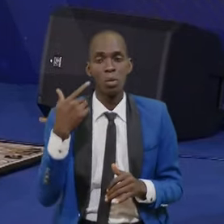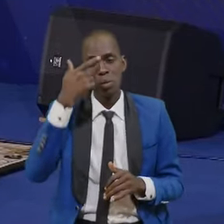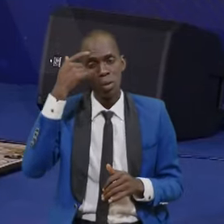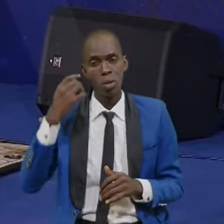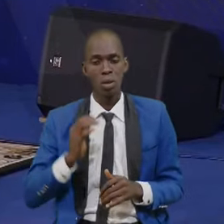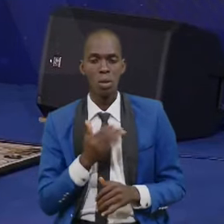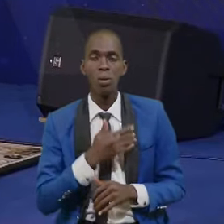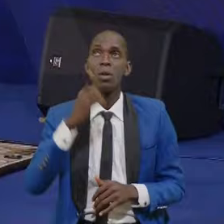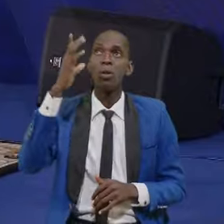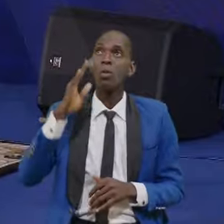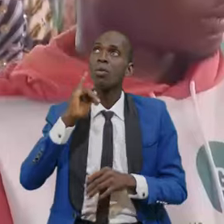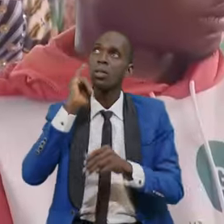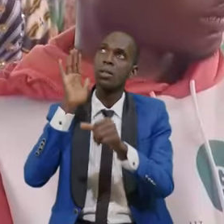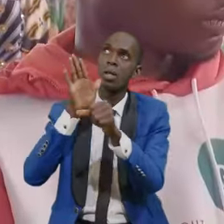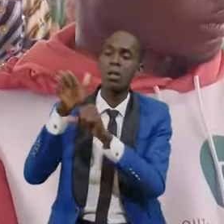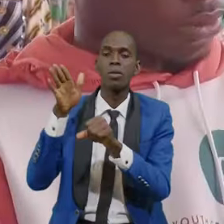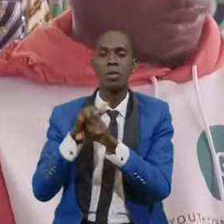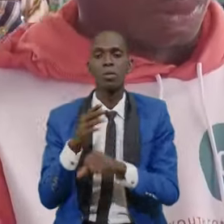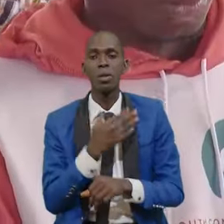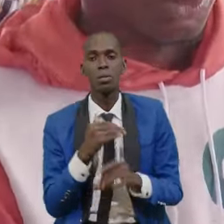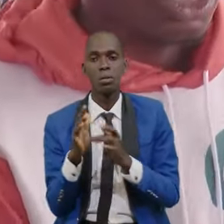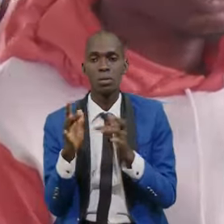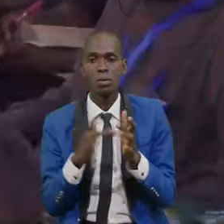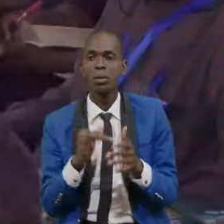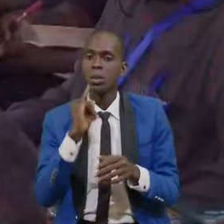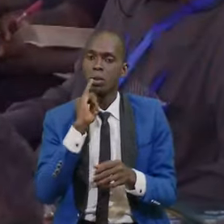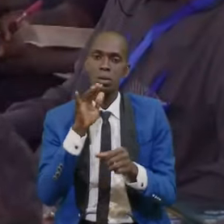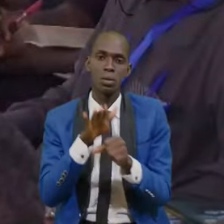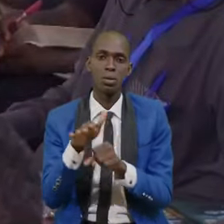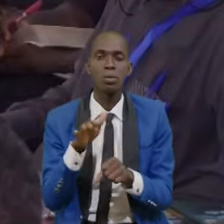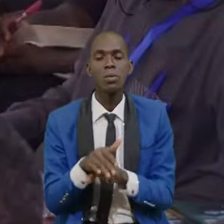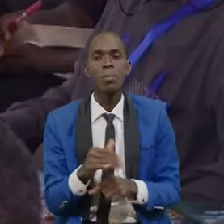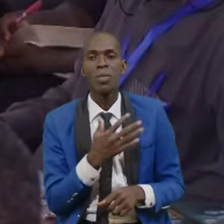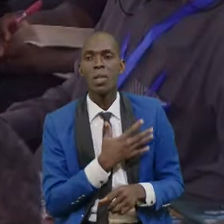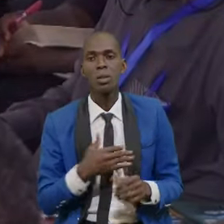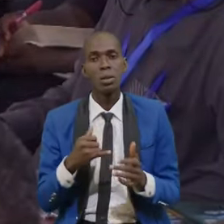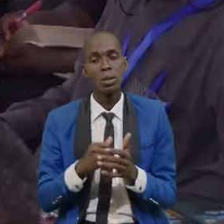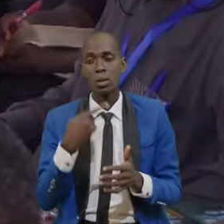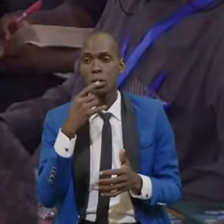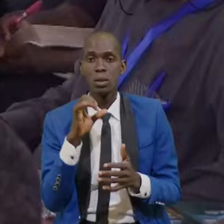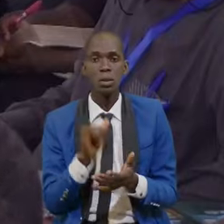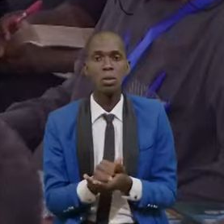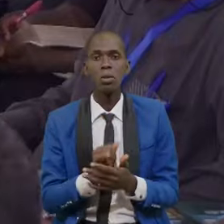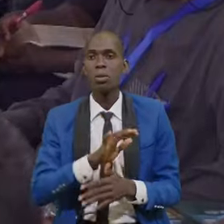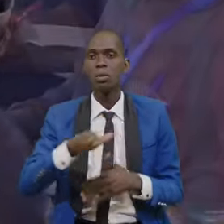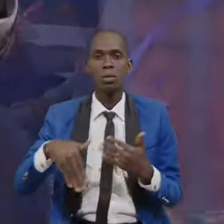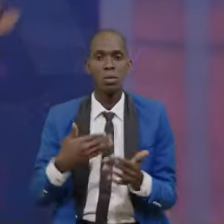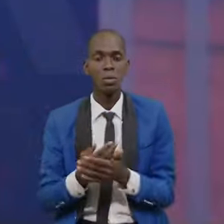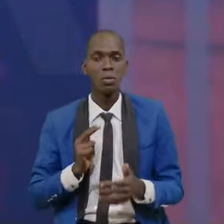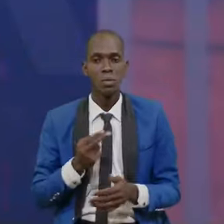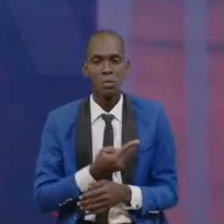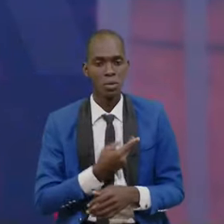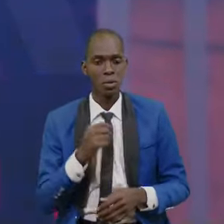is enough. And Jesus is sufficient. And it says that all of us, the members,